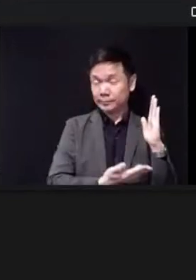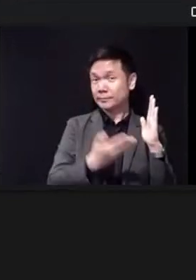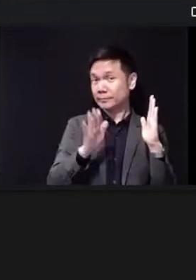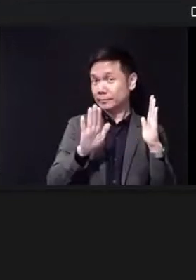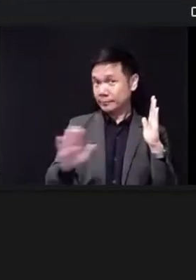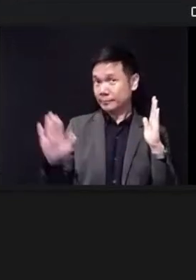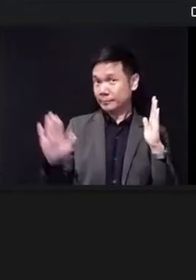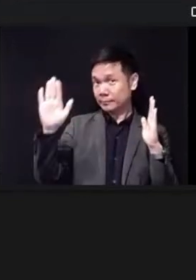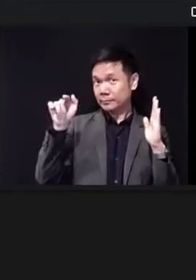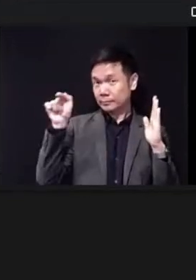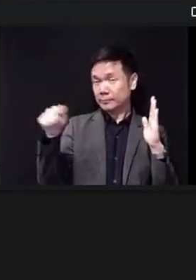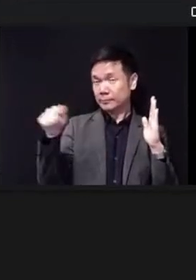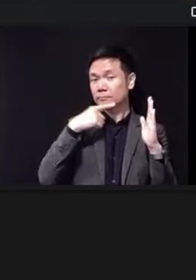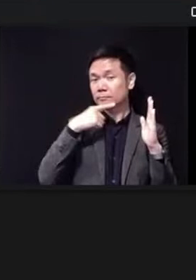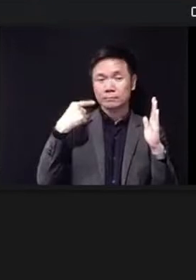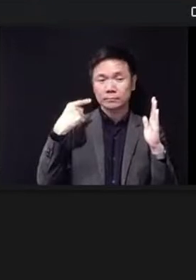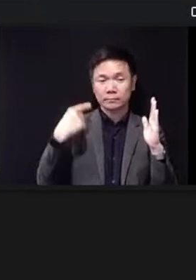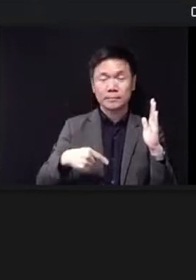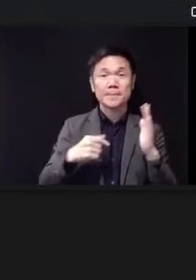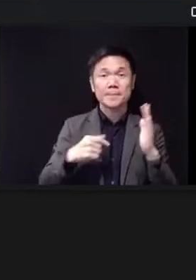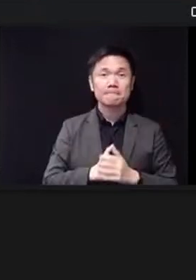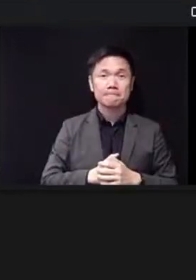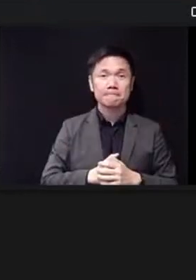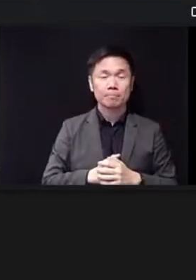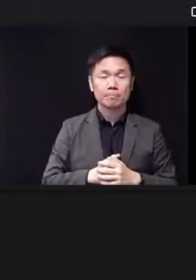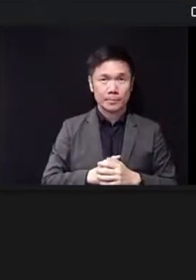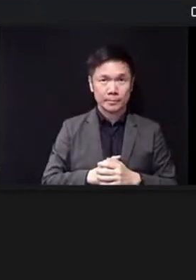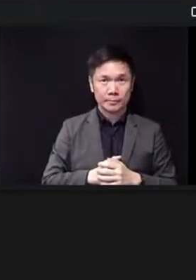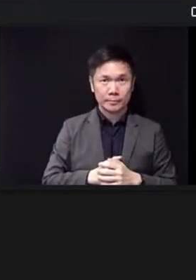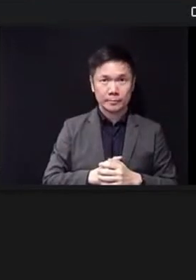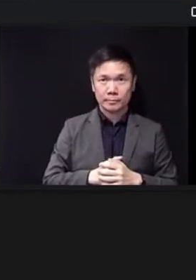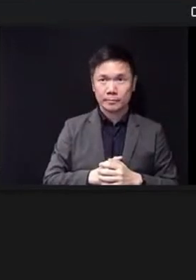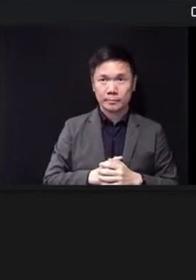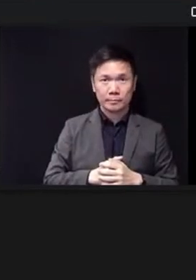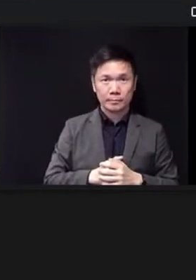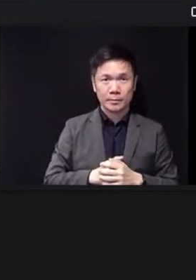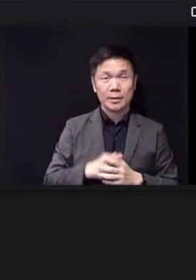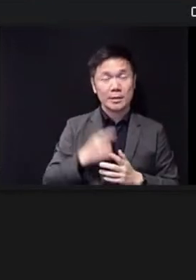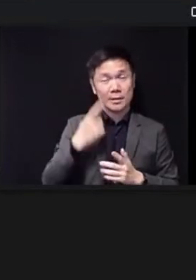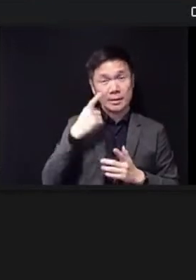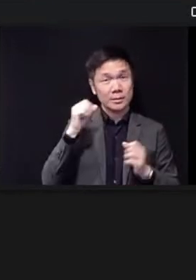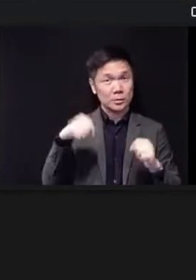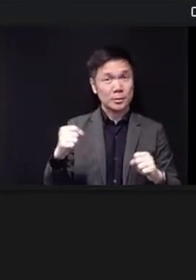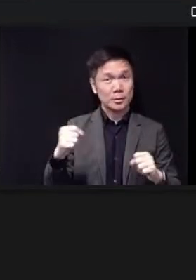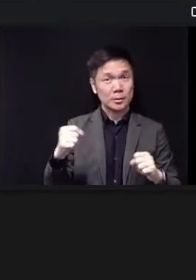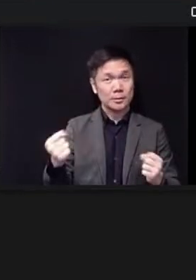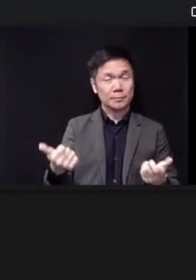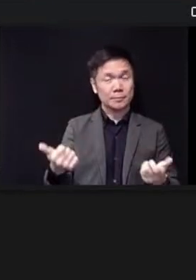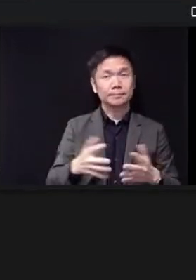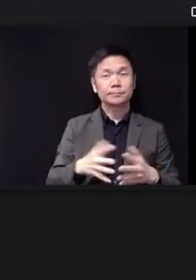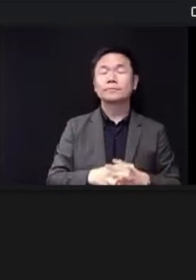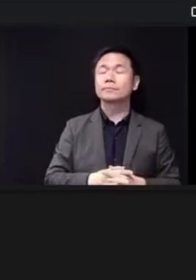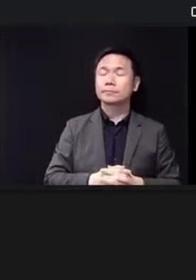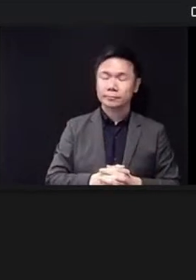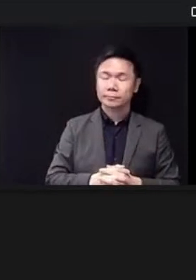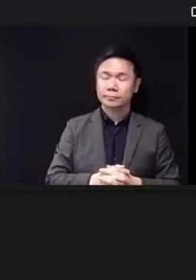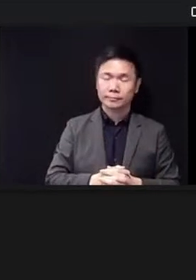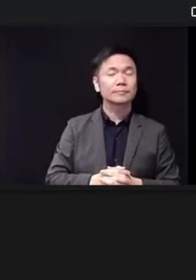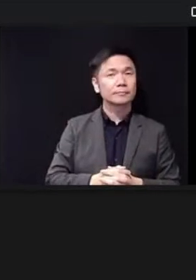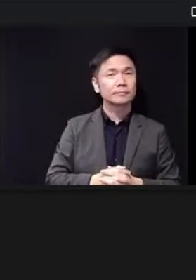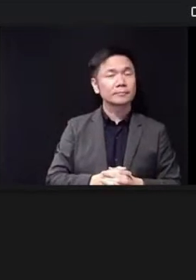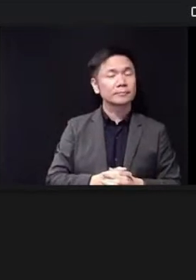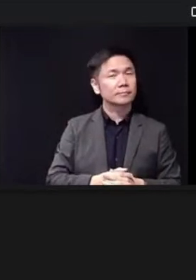the distinguished delegate from the Russian Federation, so I guess they're okay with that. And I would now go back to